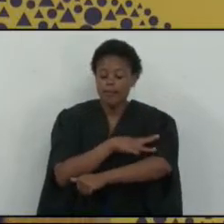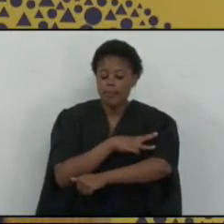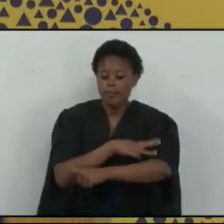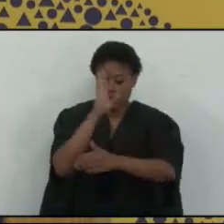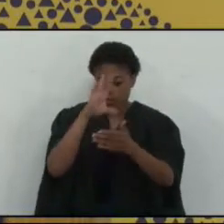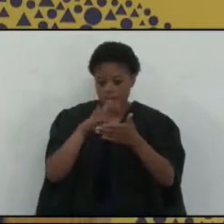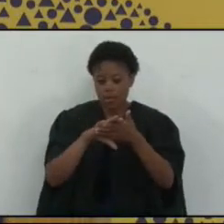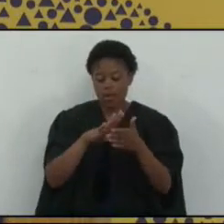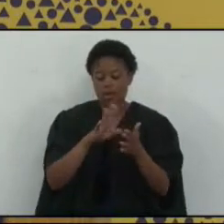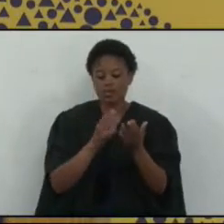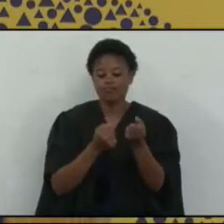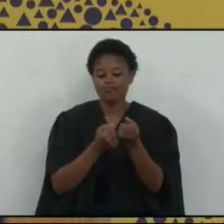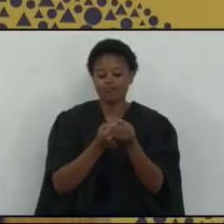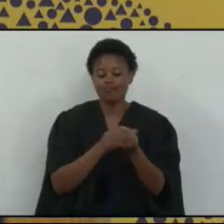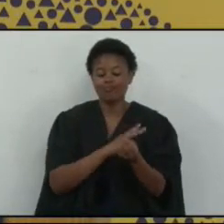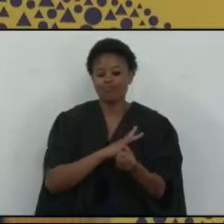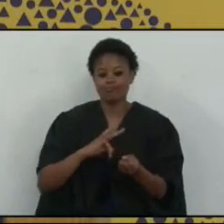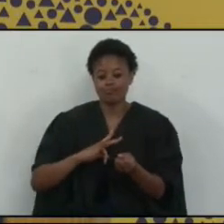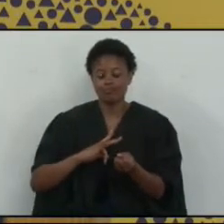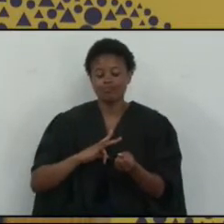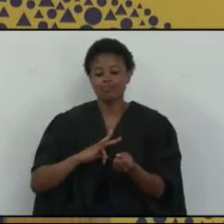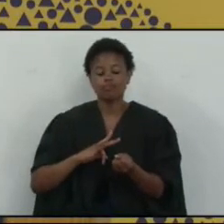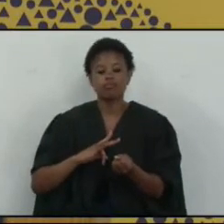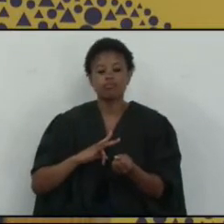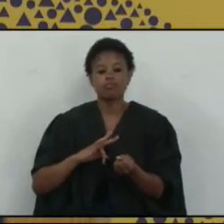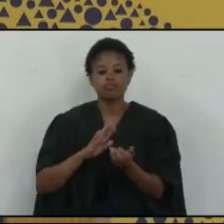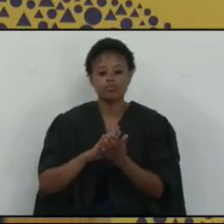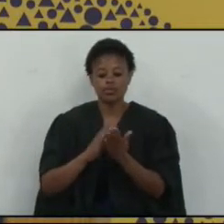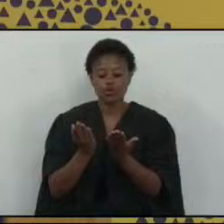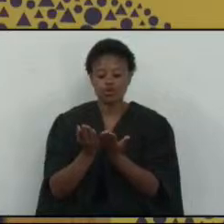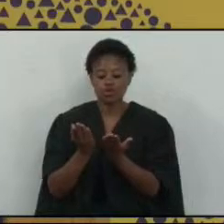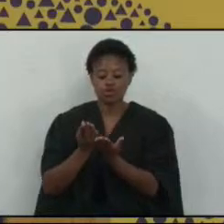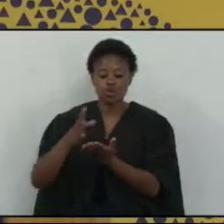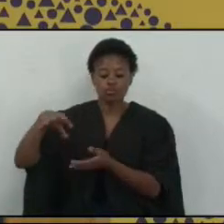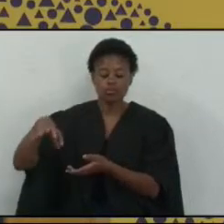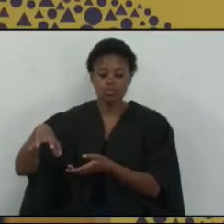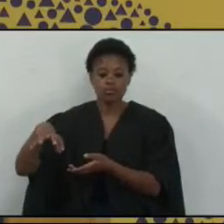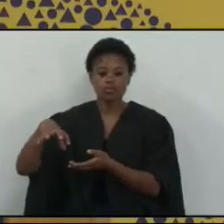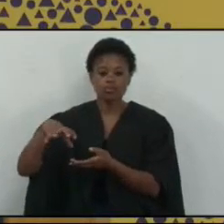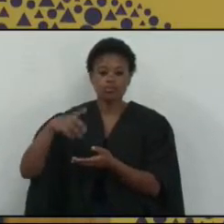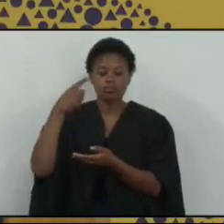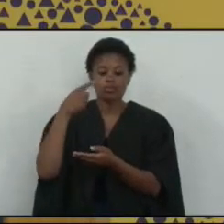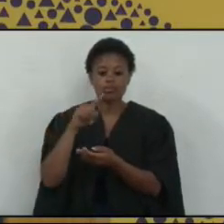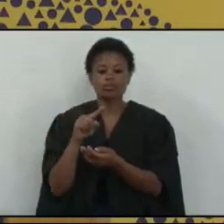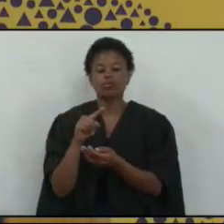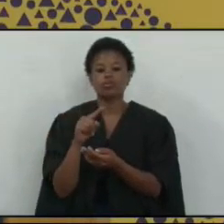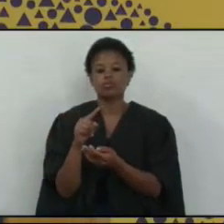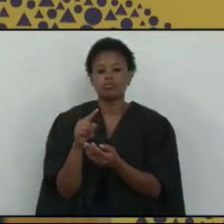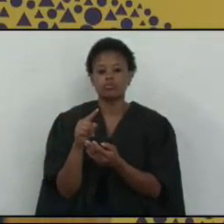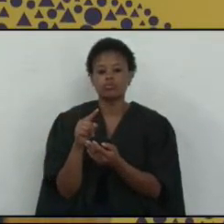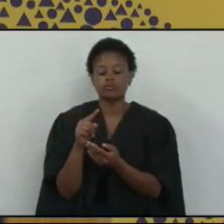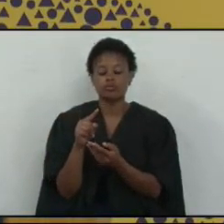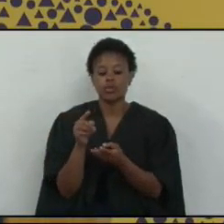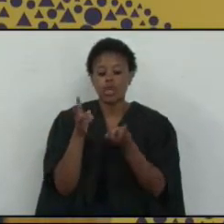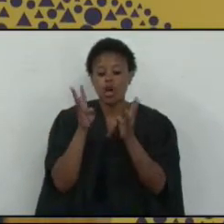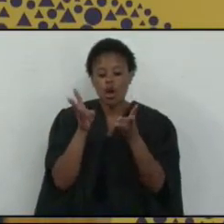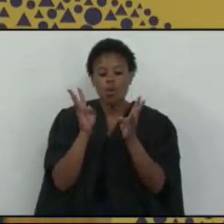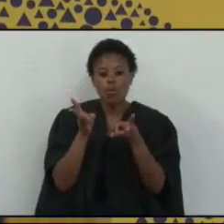academic and support staff from my faculty, and those who are in stage especially, and those watching